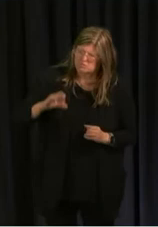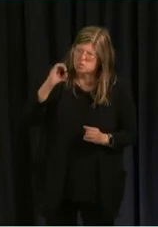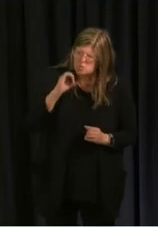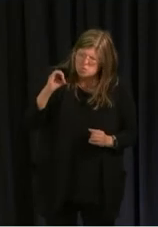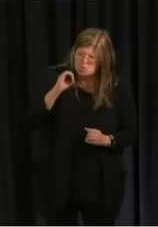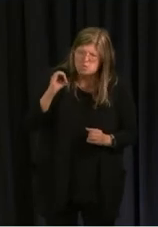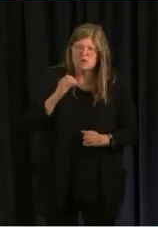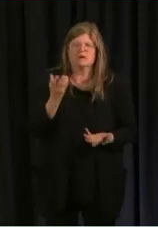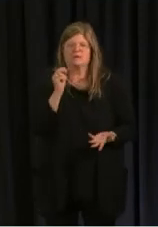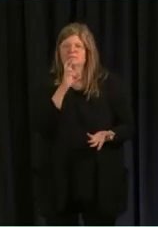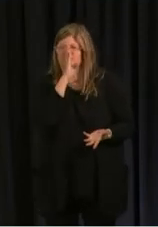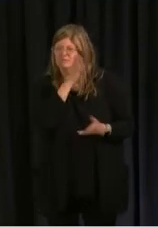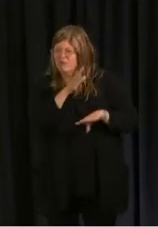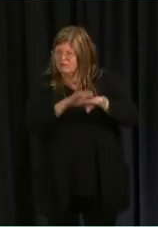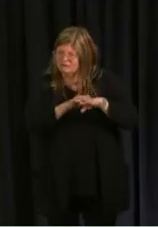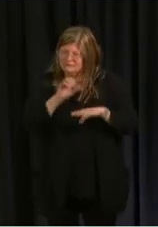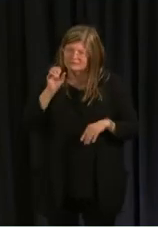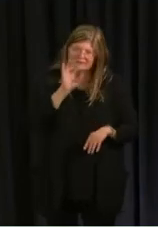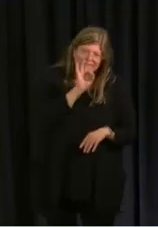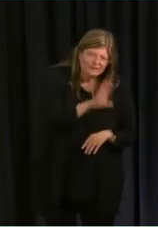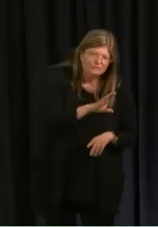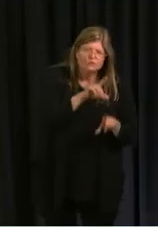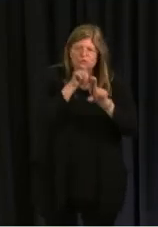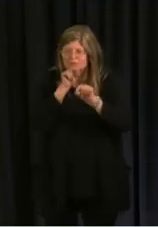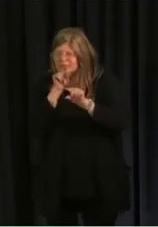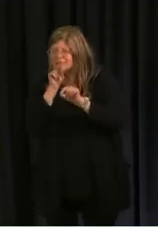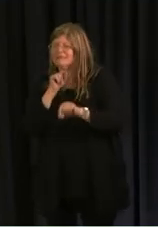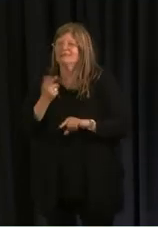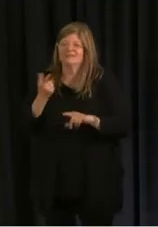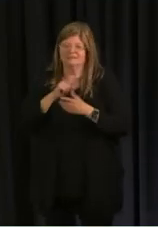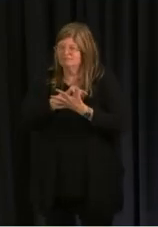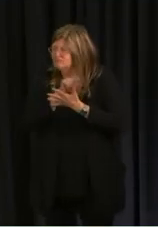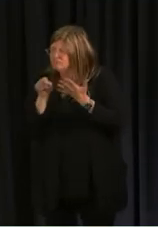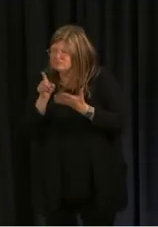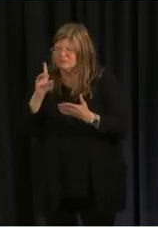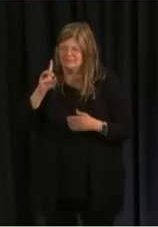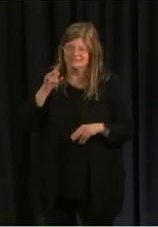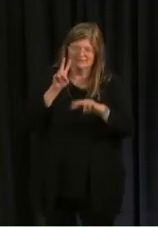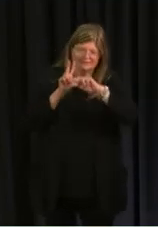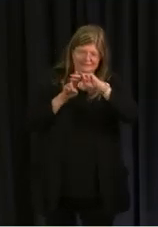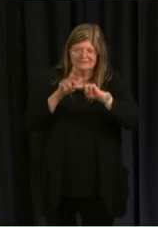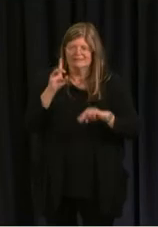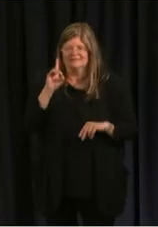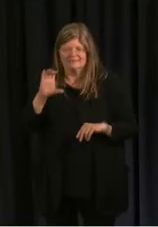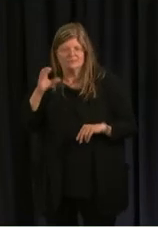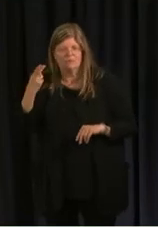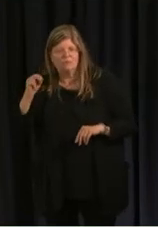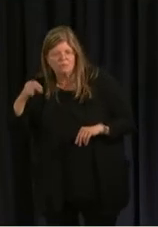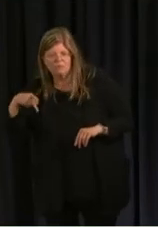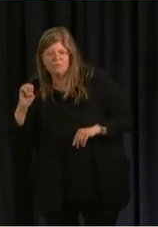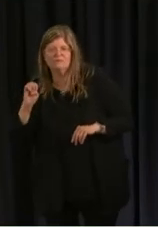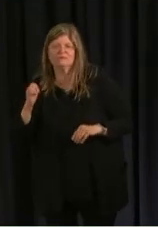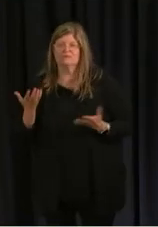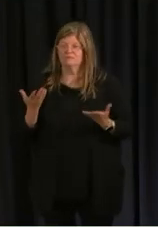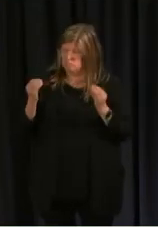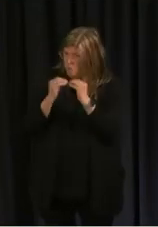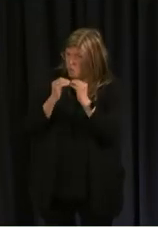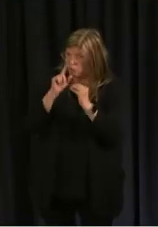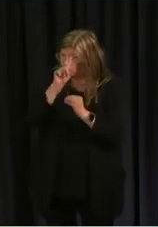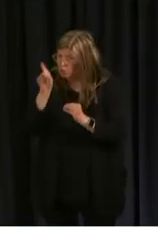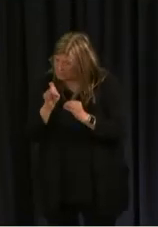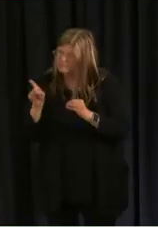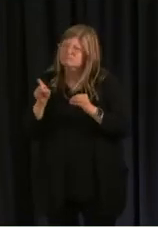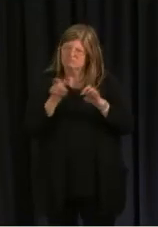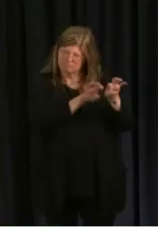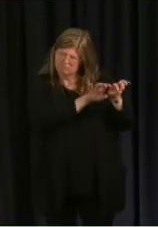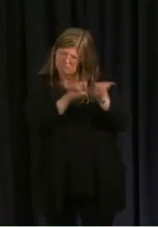directly on Facebook or Twitter if you're watching one of those live streams. We will get to some of those questions again here in a second. We're